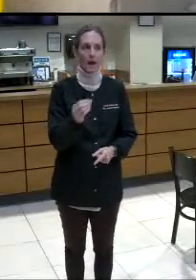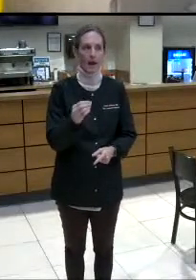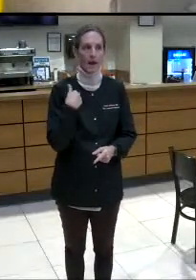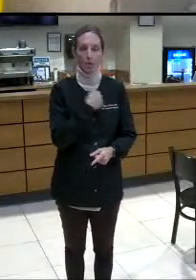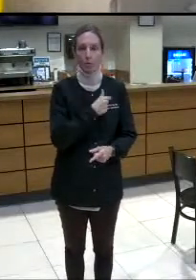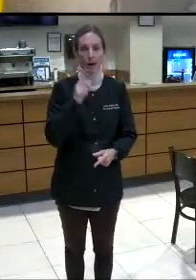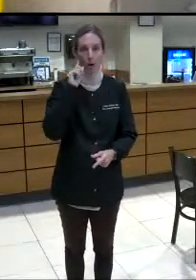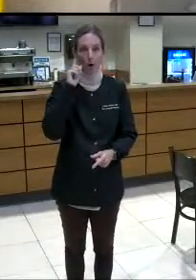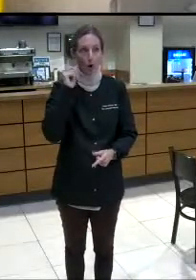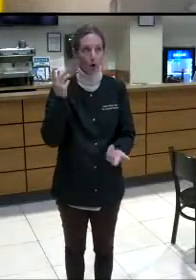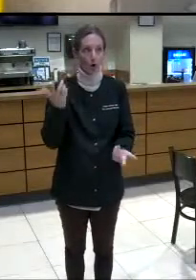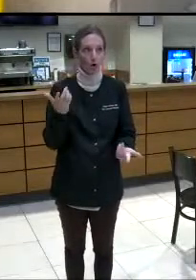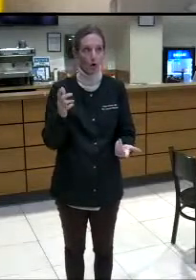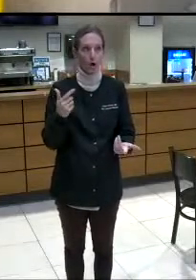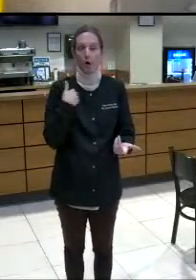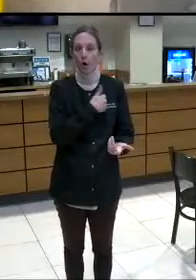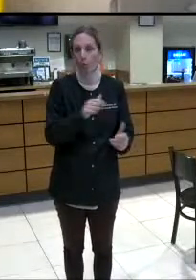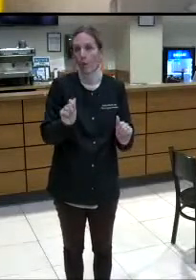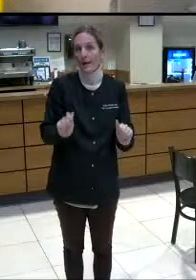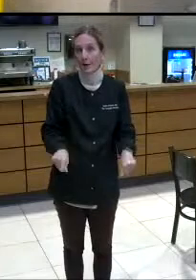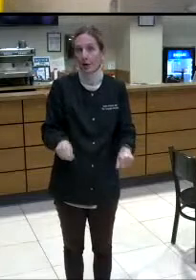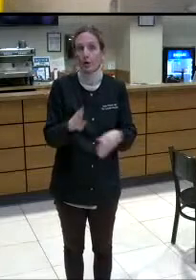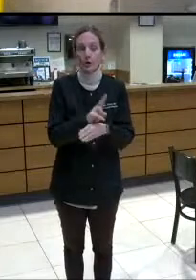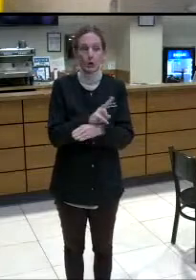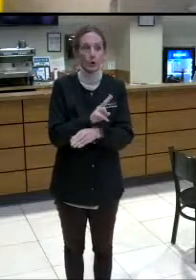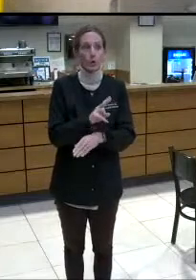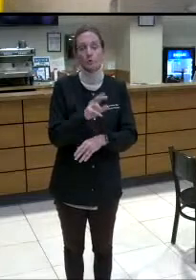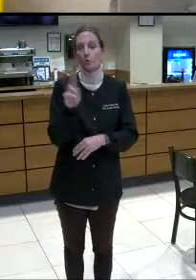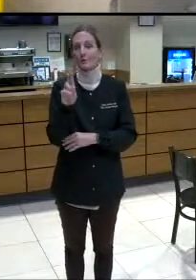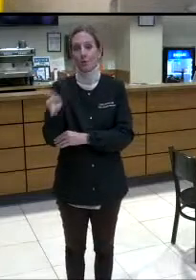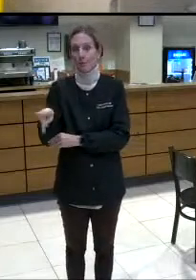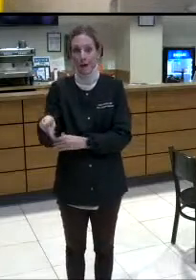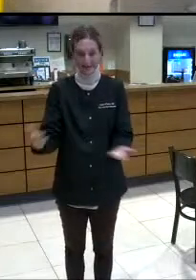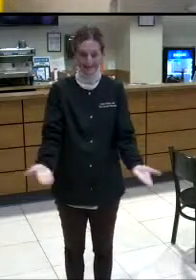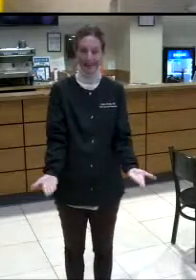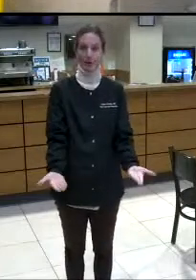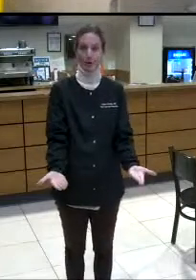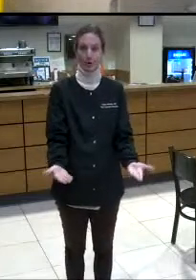on, that we could possibly use restorative practice or SEL practices